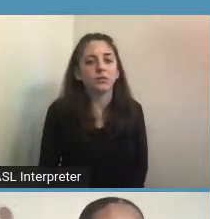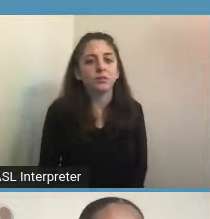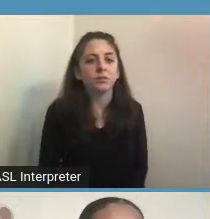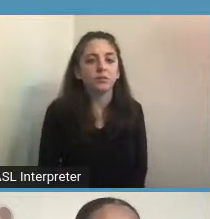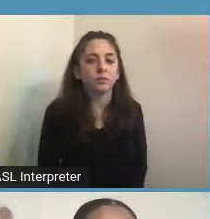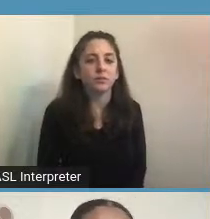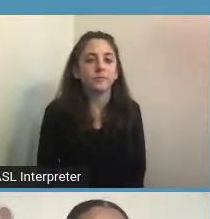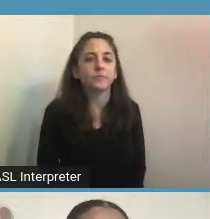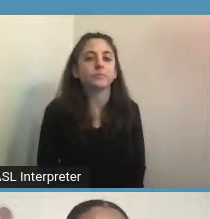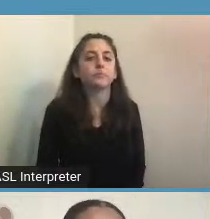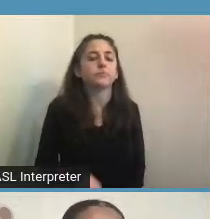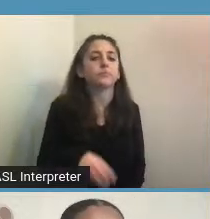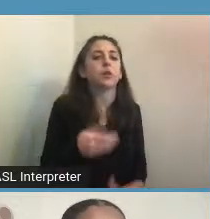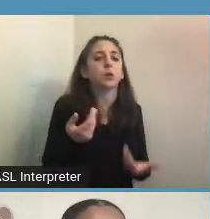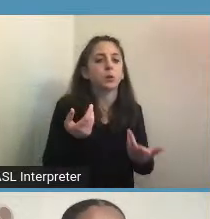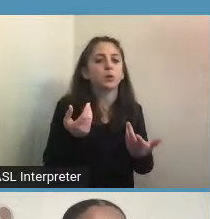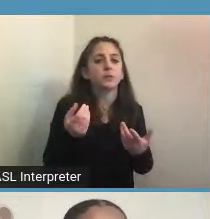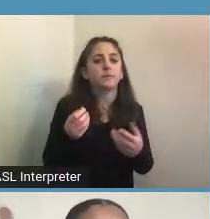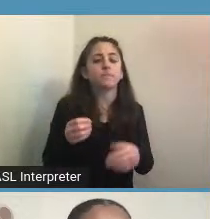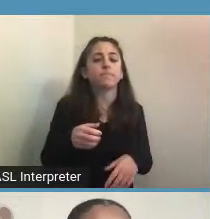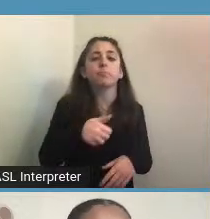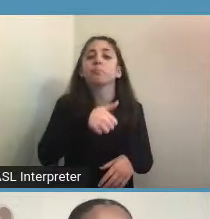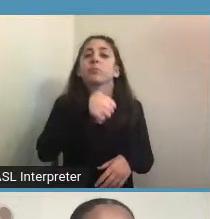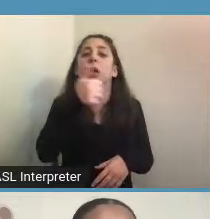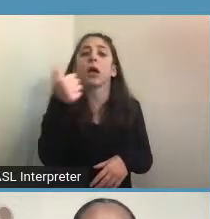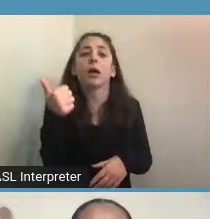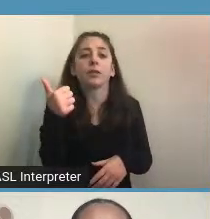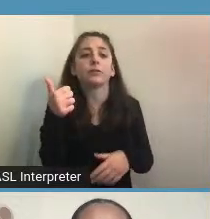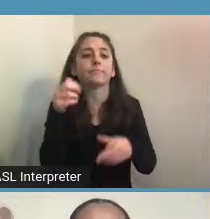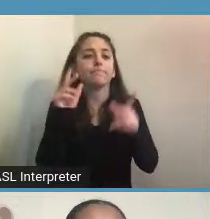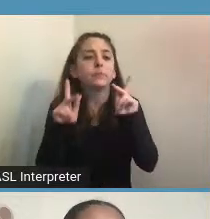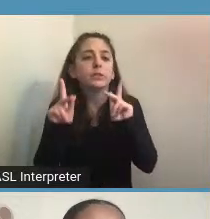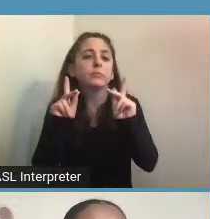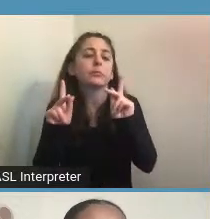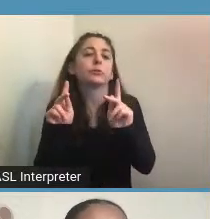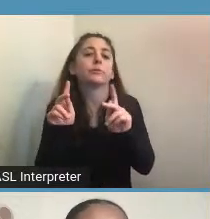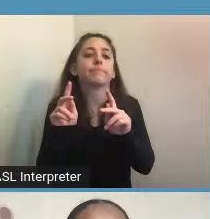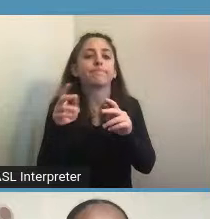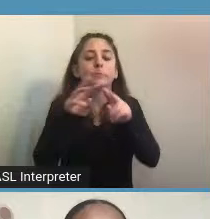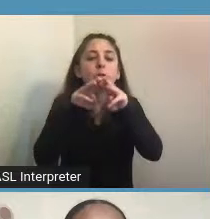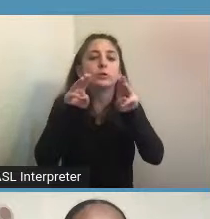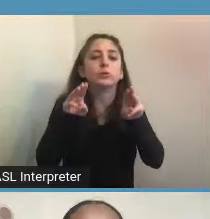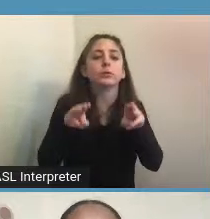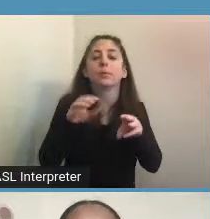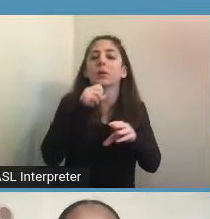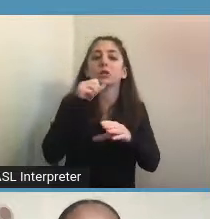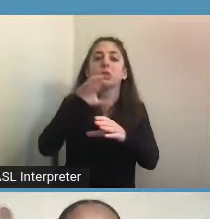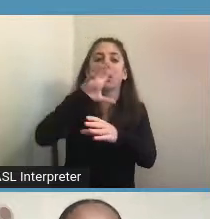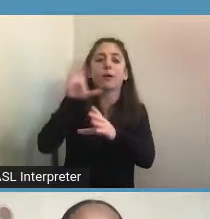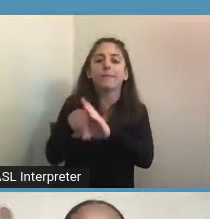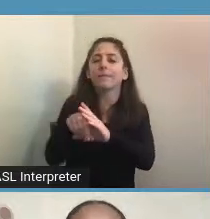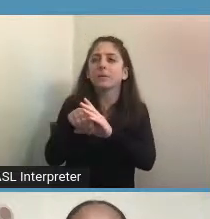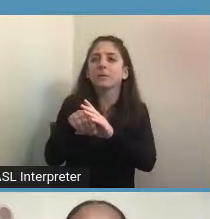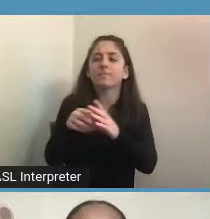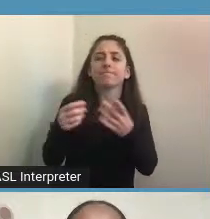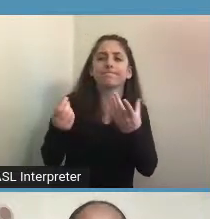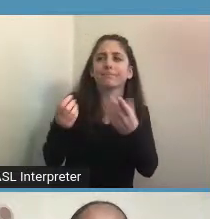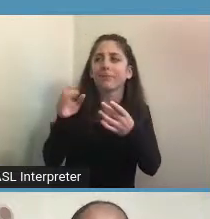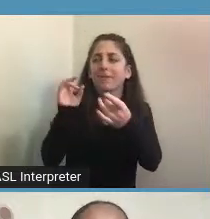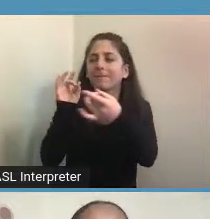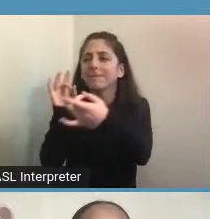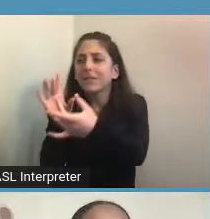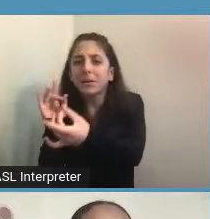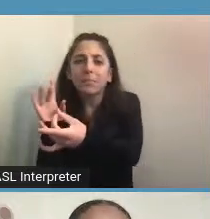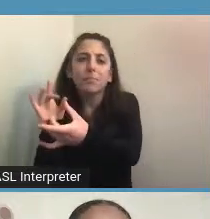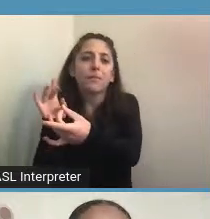Seek inspiration from outside of the museum field. We're telling stories as museums and